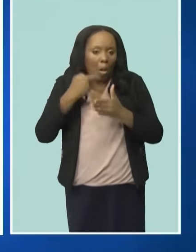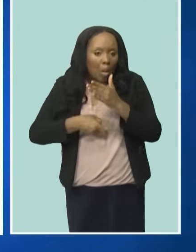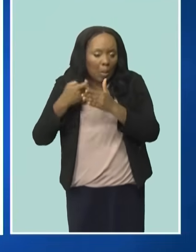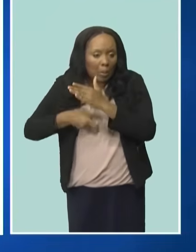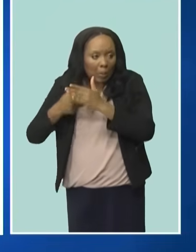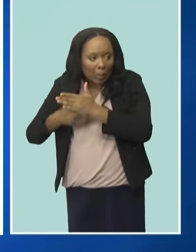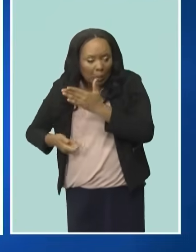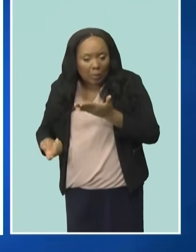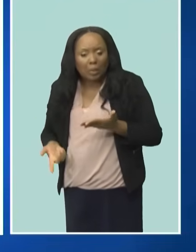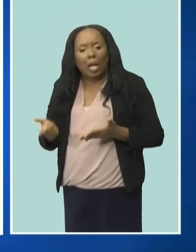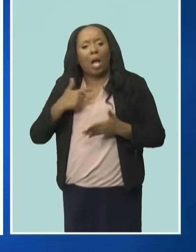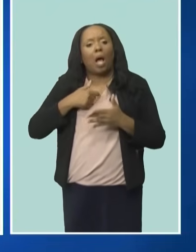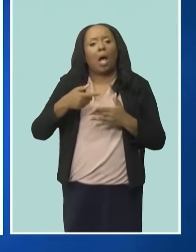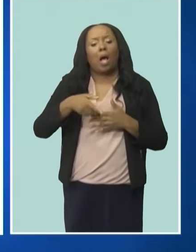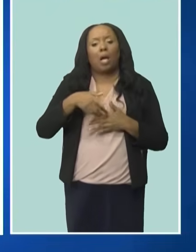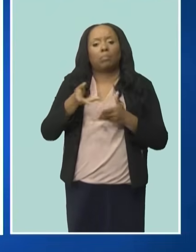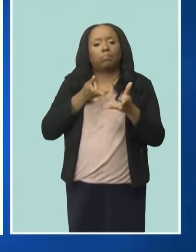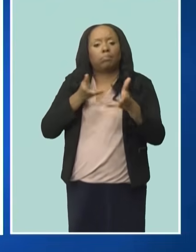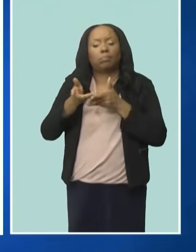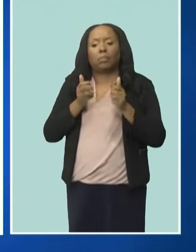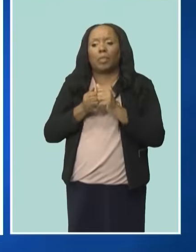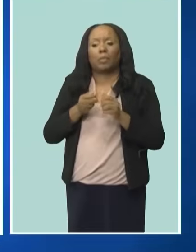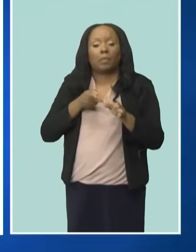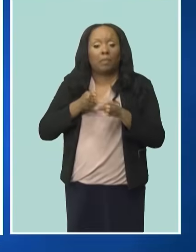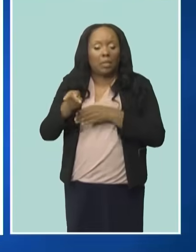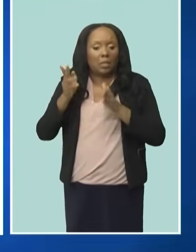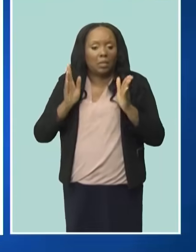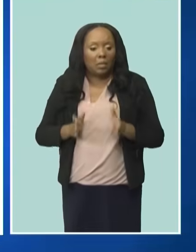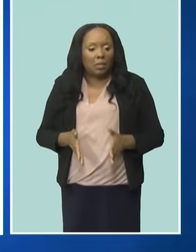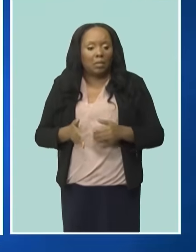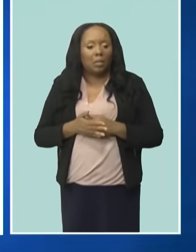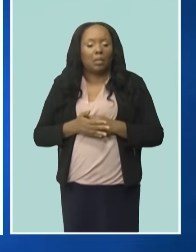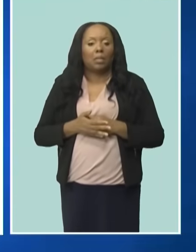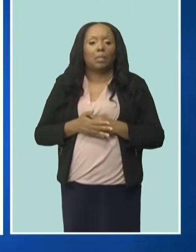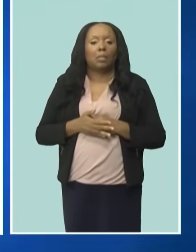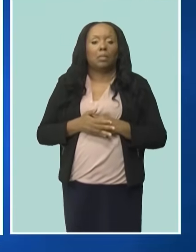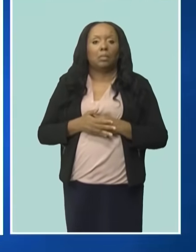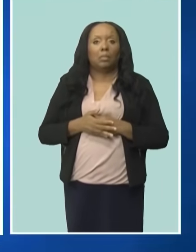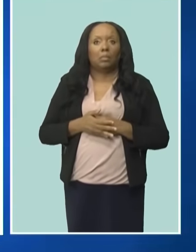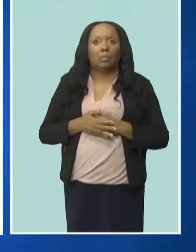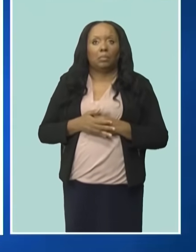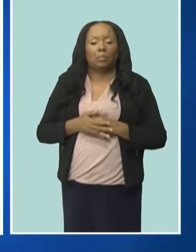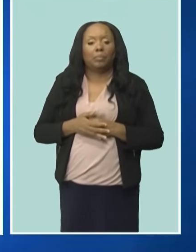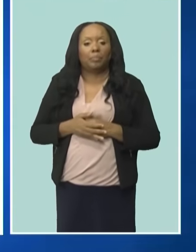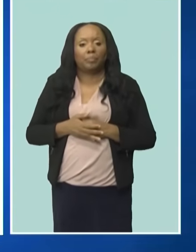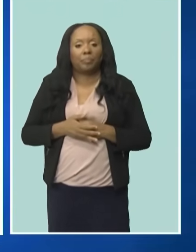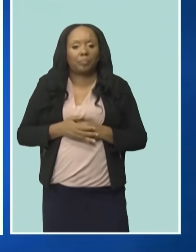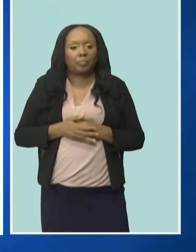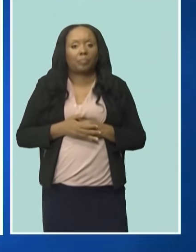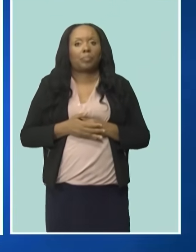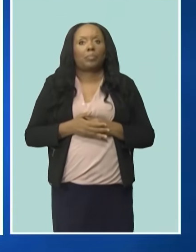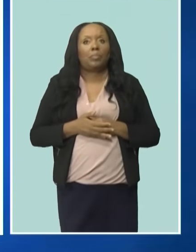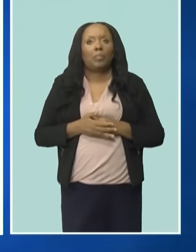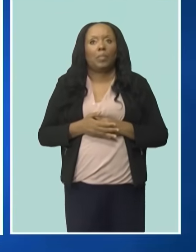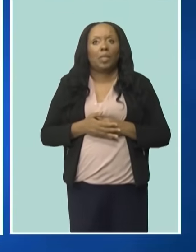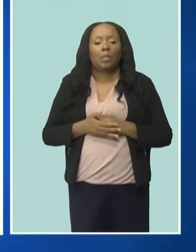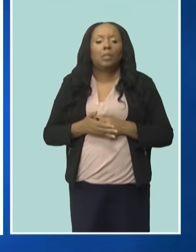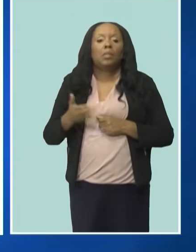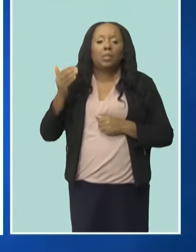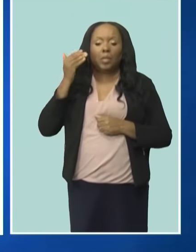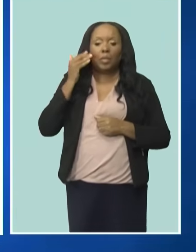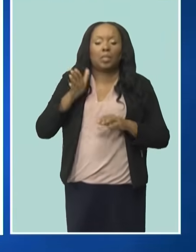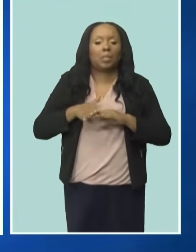that I've spoken to, they are expecting that there would be a little bit of contraction in Jamaica's economy for the next coming